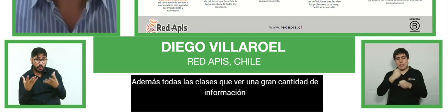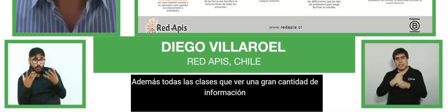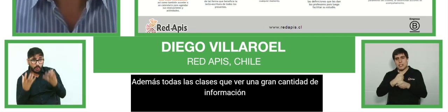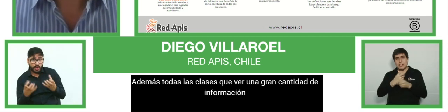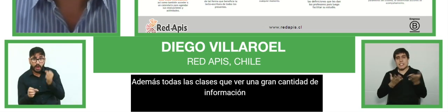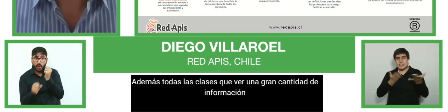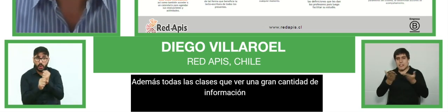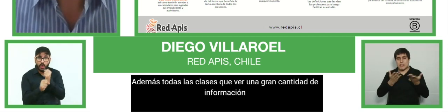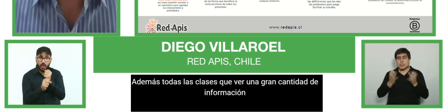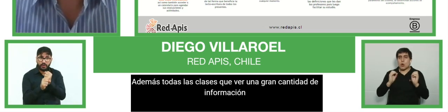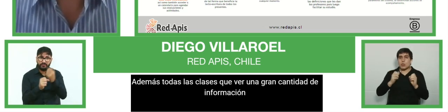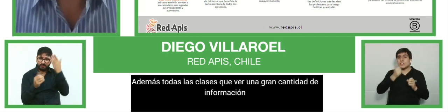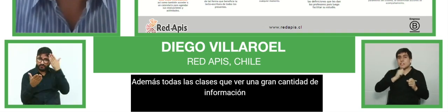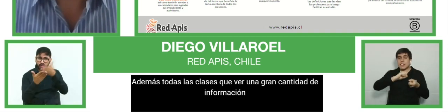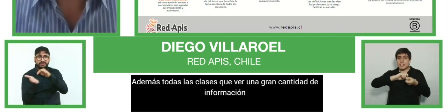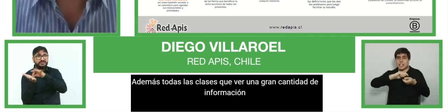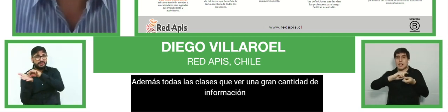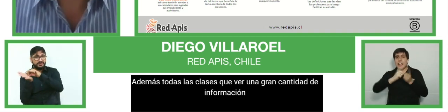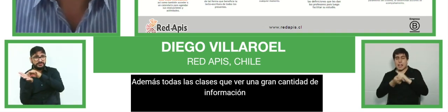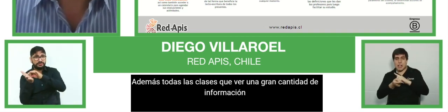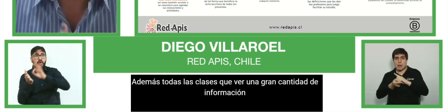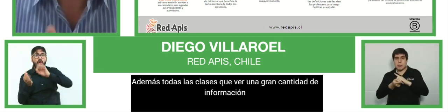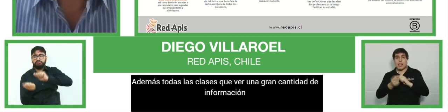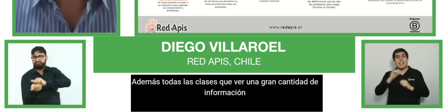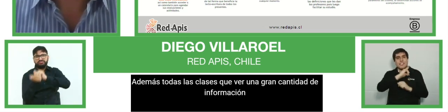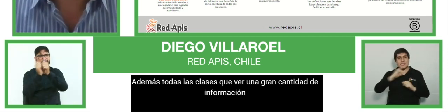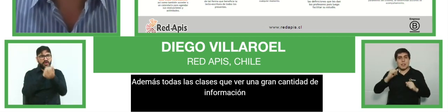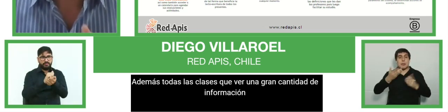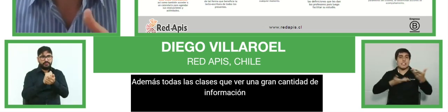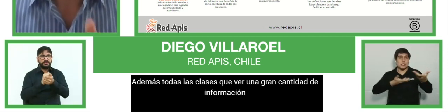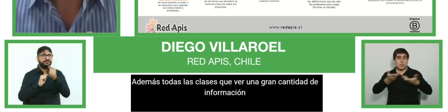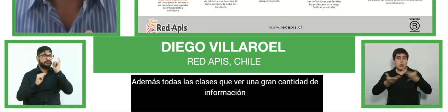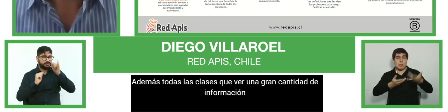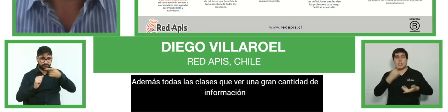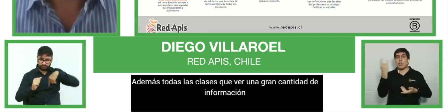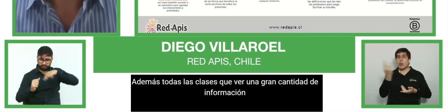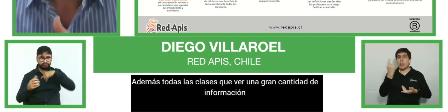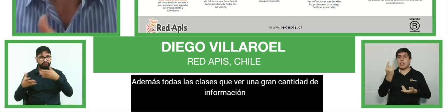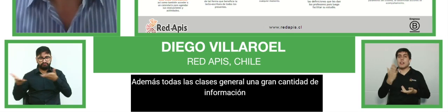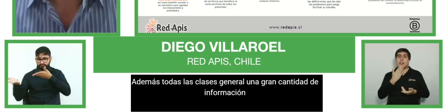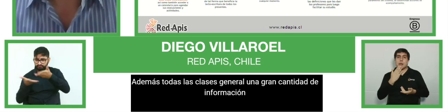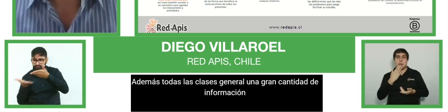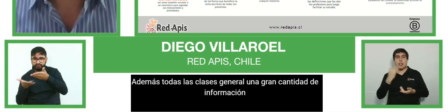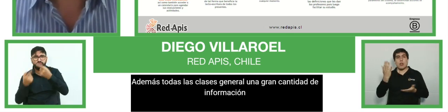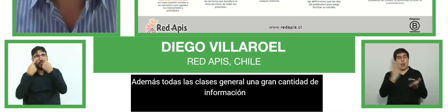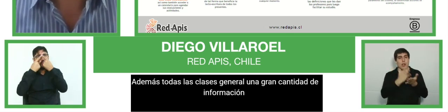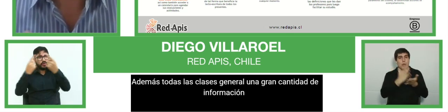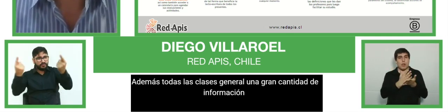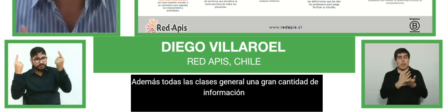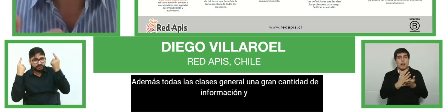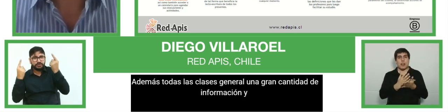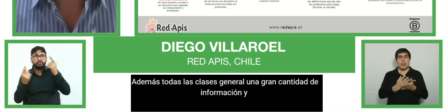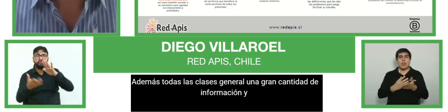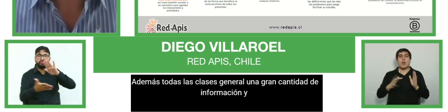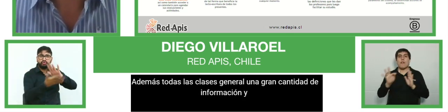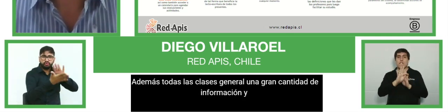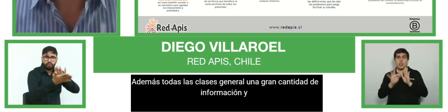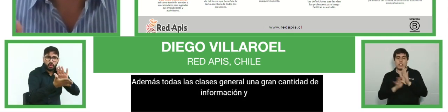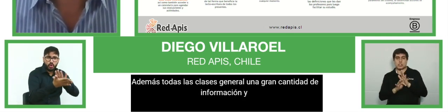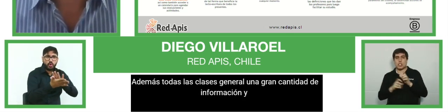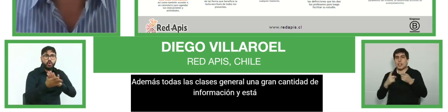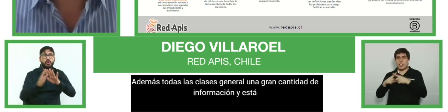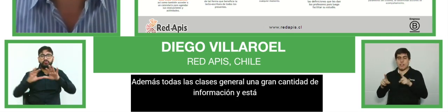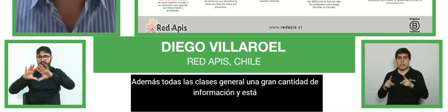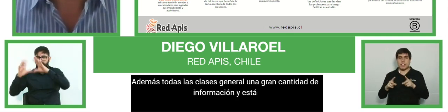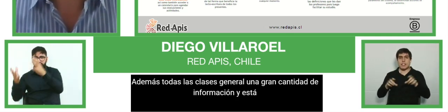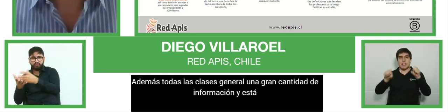institutions, the university, schools, foundations who are working with this. And everything in real time.